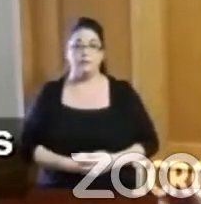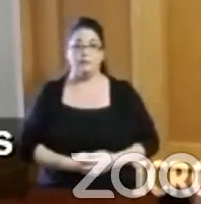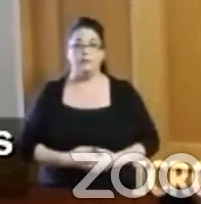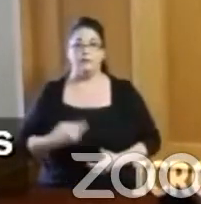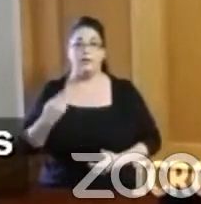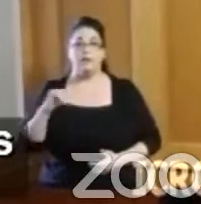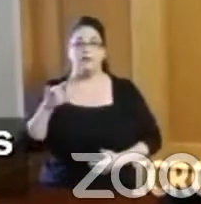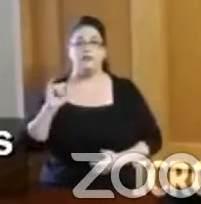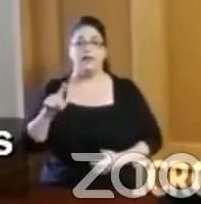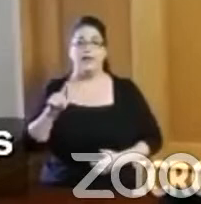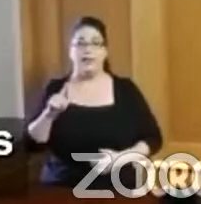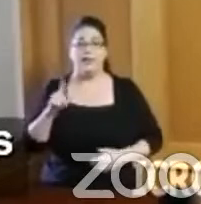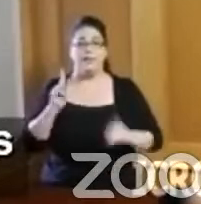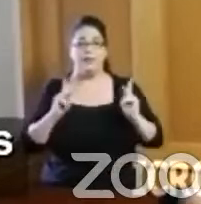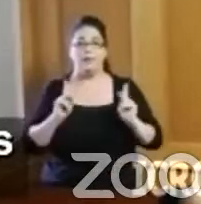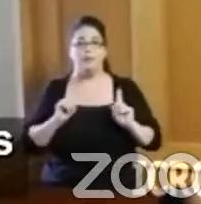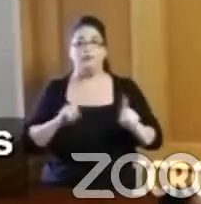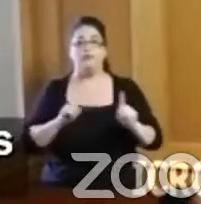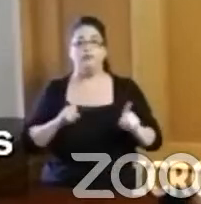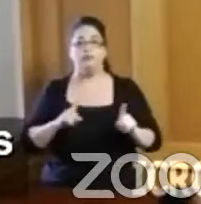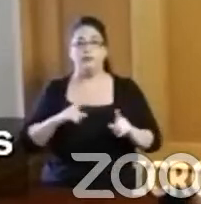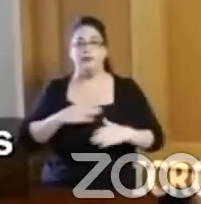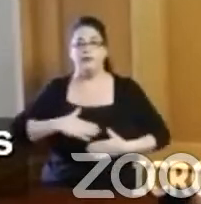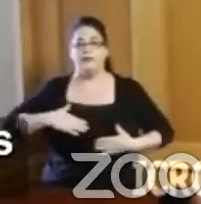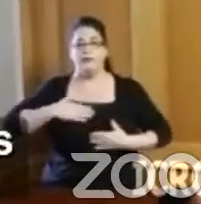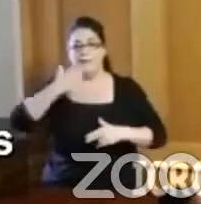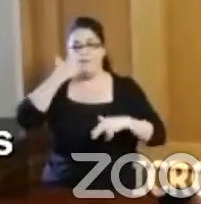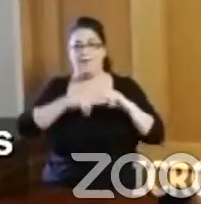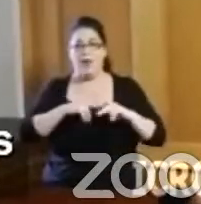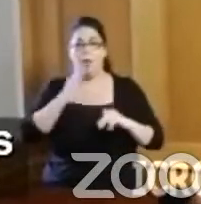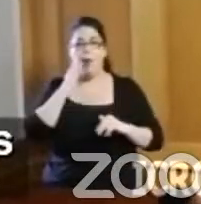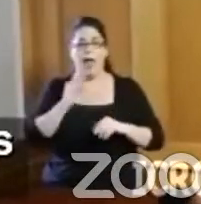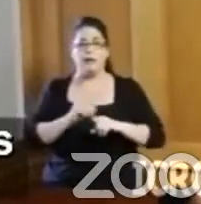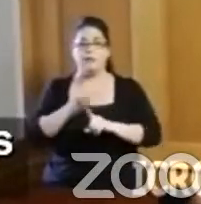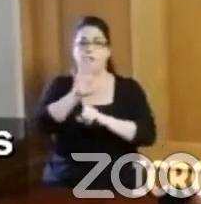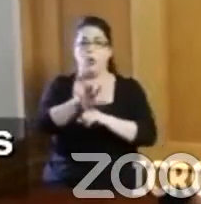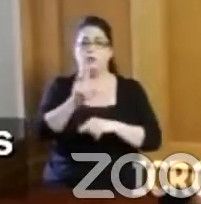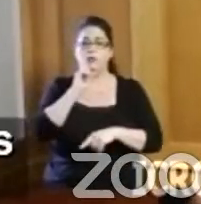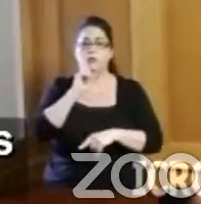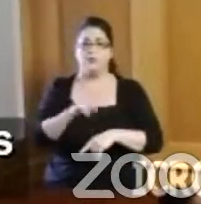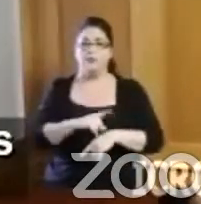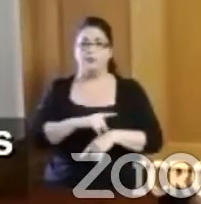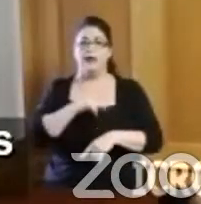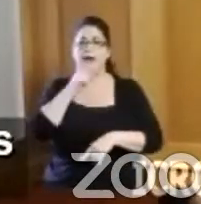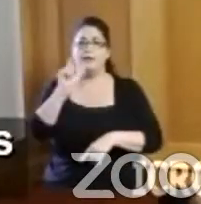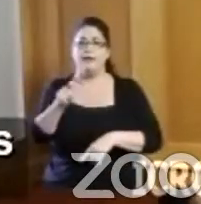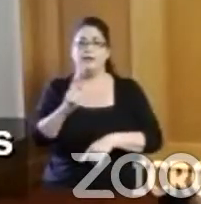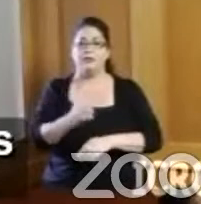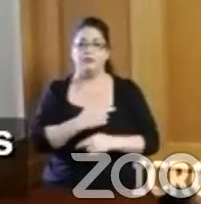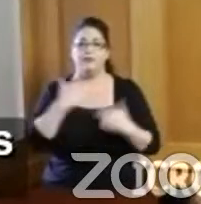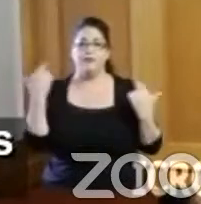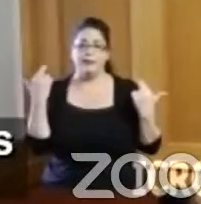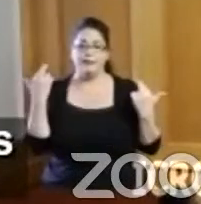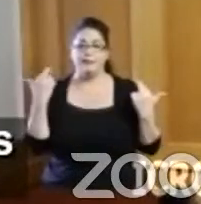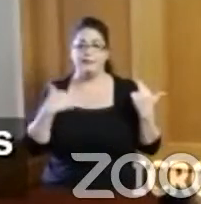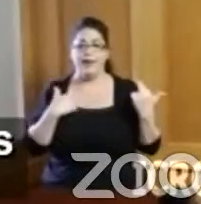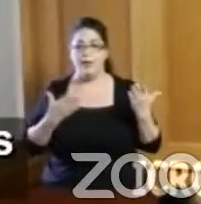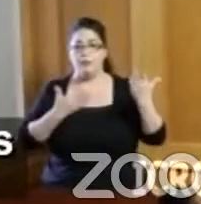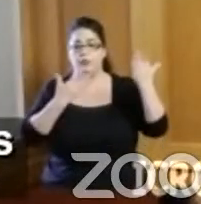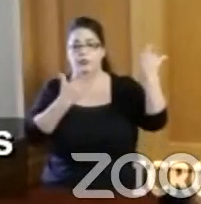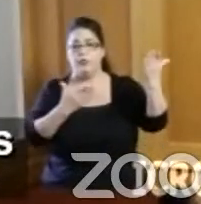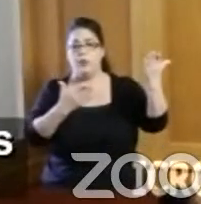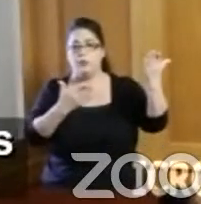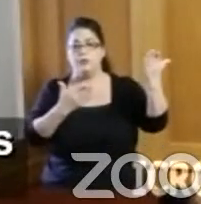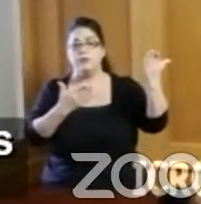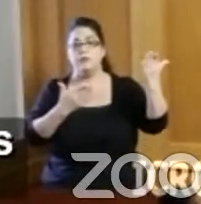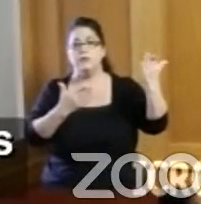Trail patrons are in the park to recreate. Why would you expose them to such an unnecessary risk? I would propose an